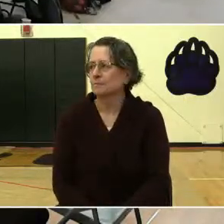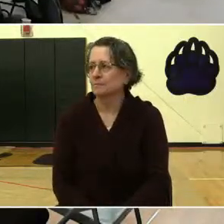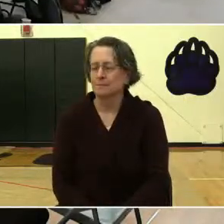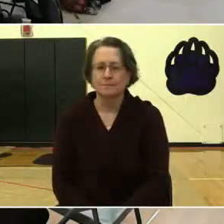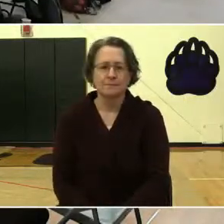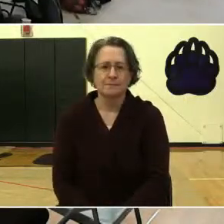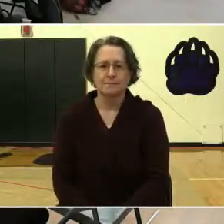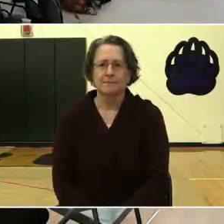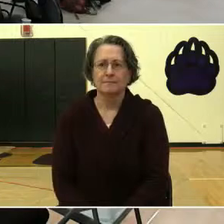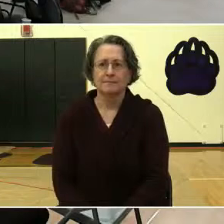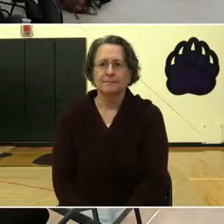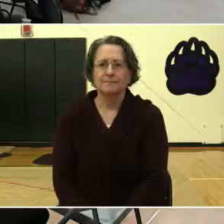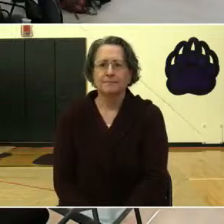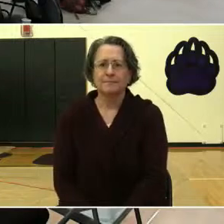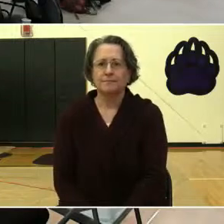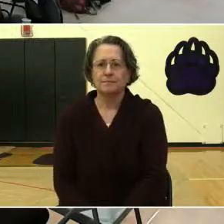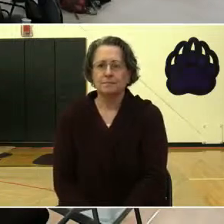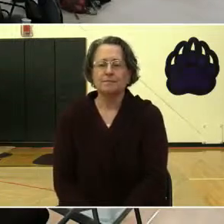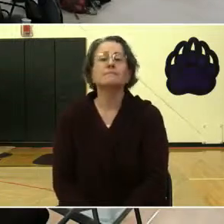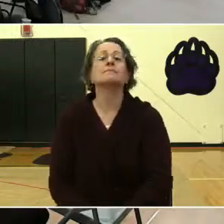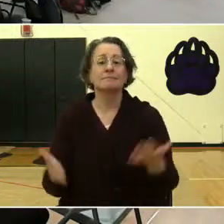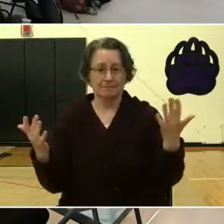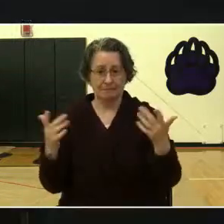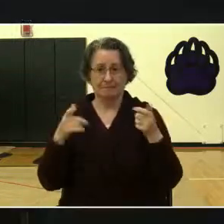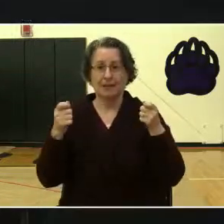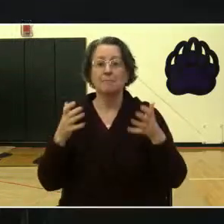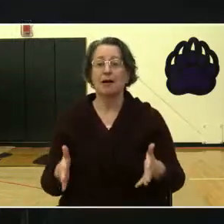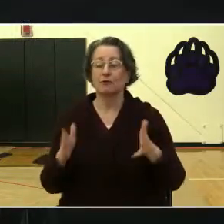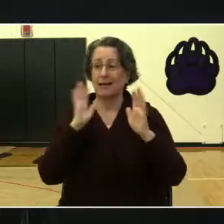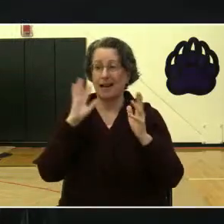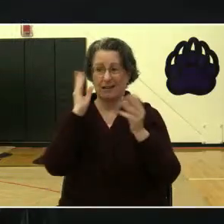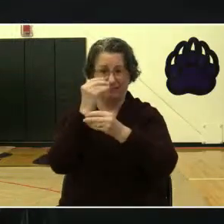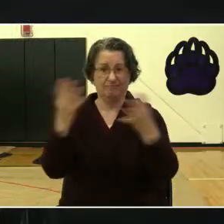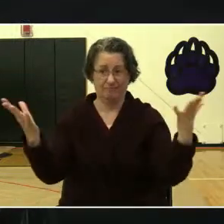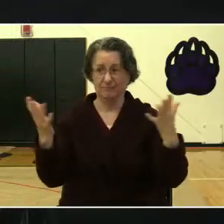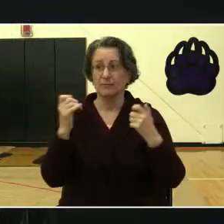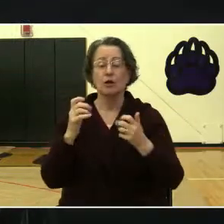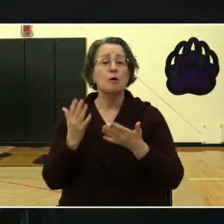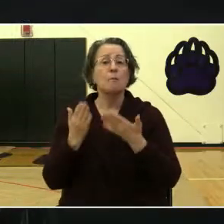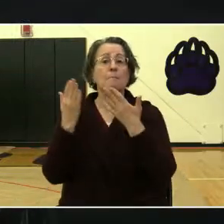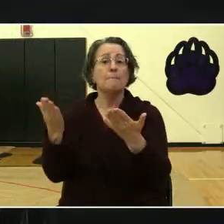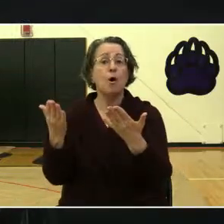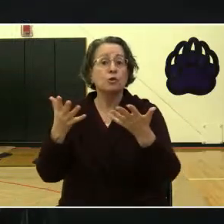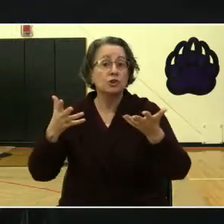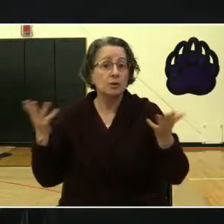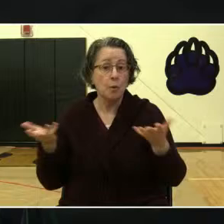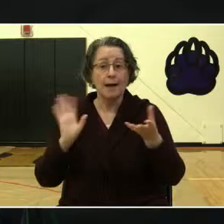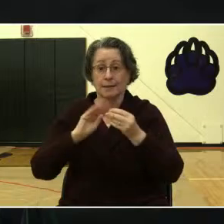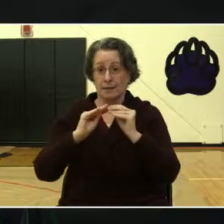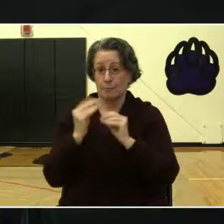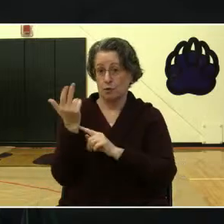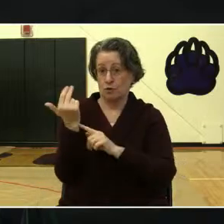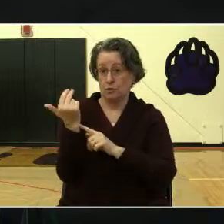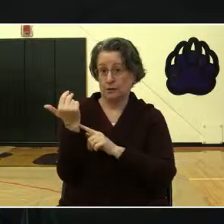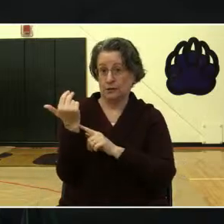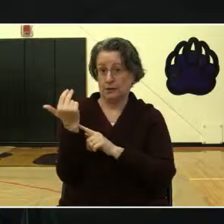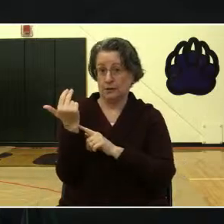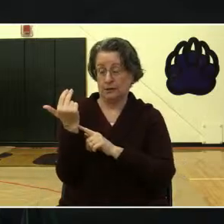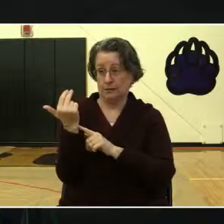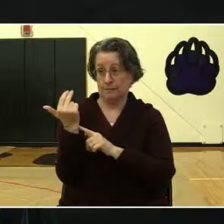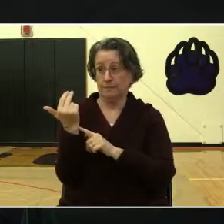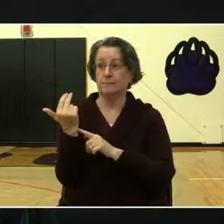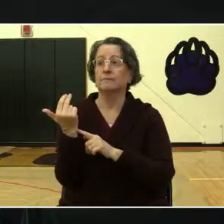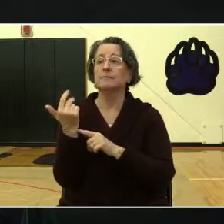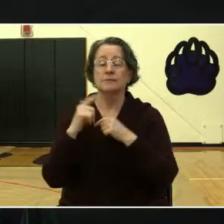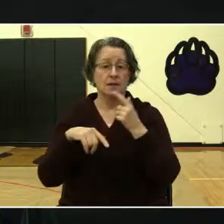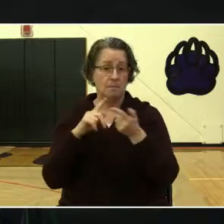motion the mo the motion that's on the floor is Article 13 on the